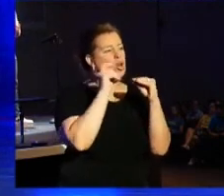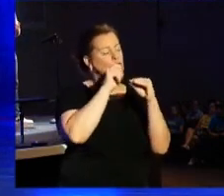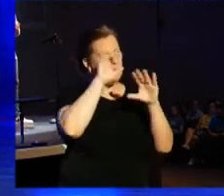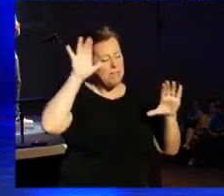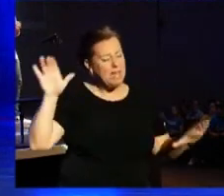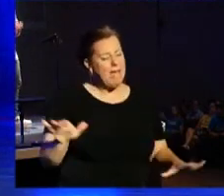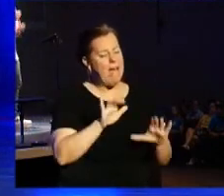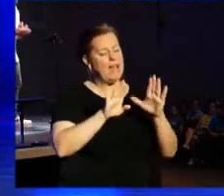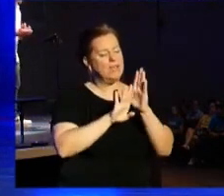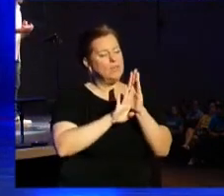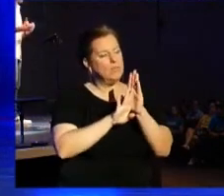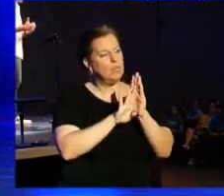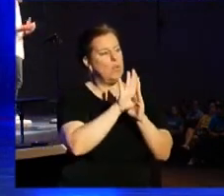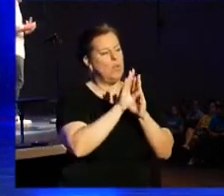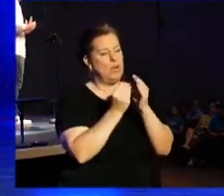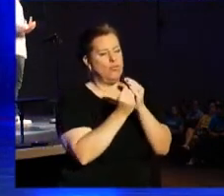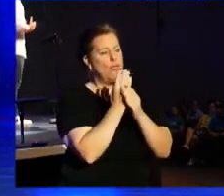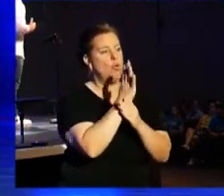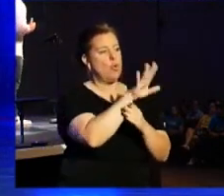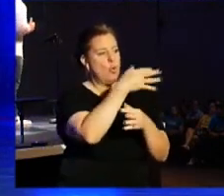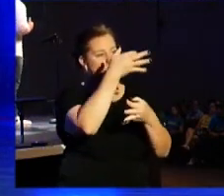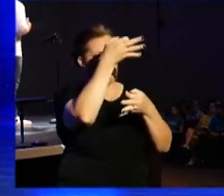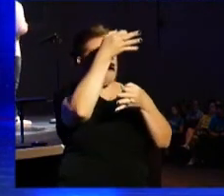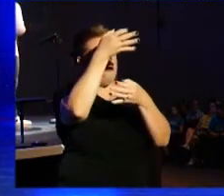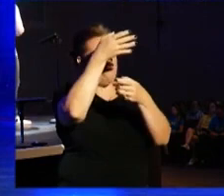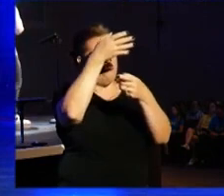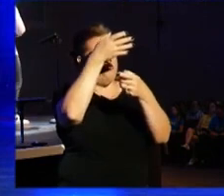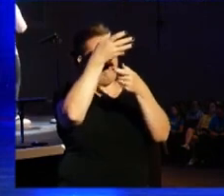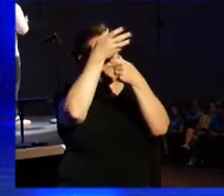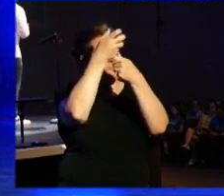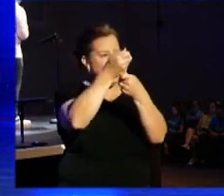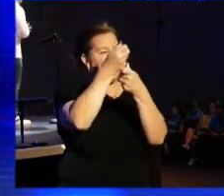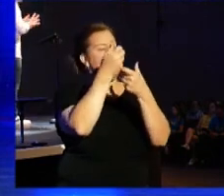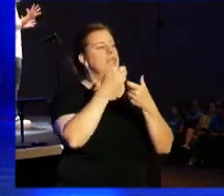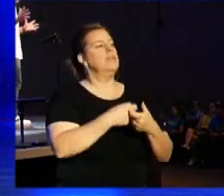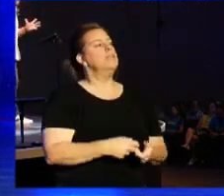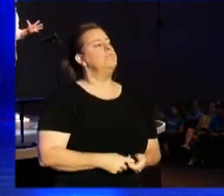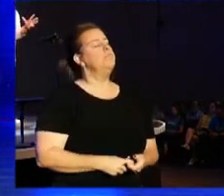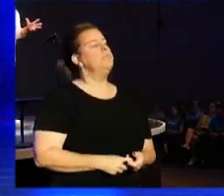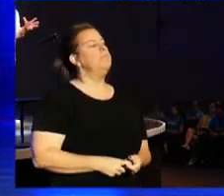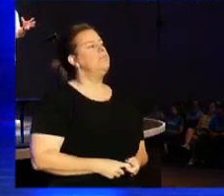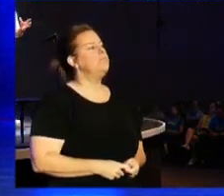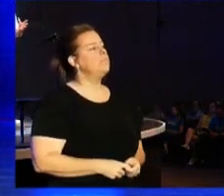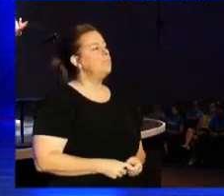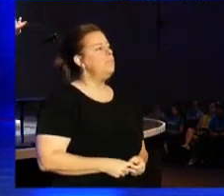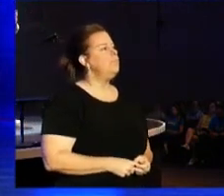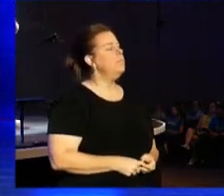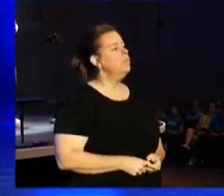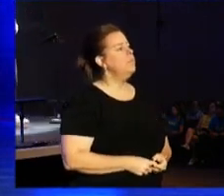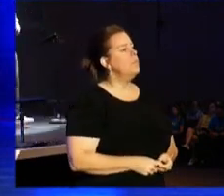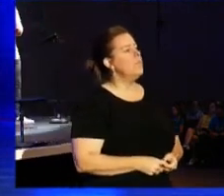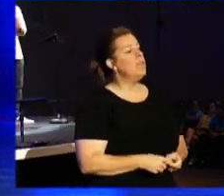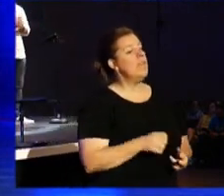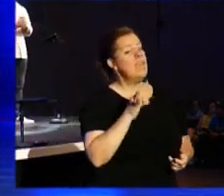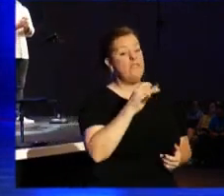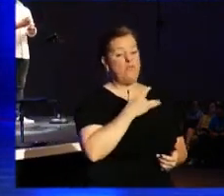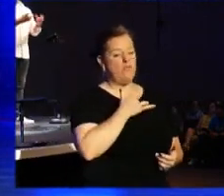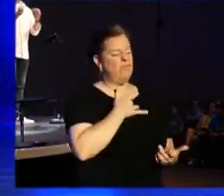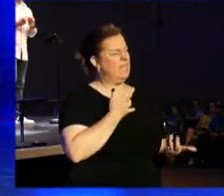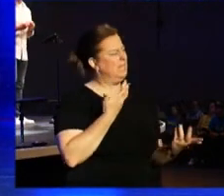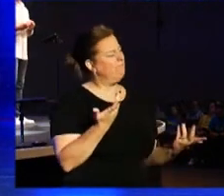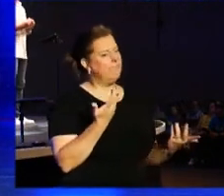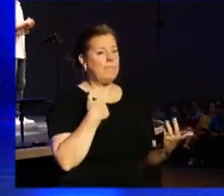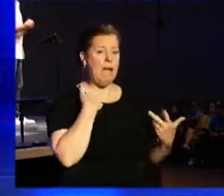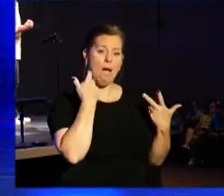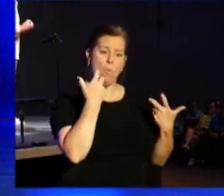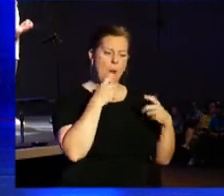grow in your faith. And if you're there like, "I would love that. I have no idea where to start," fill out a connection card. Get